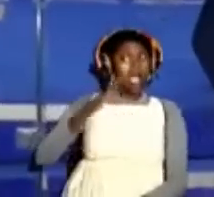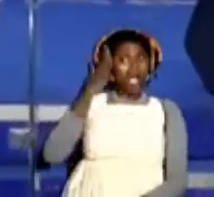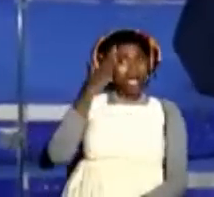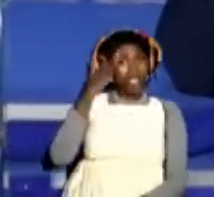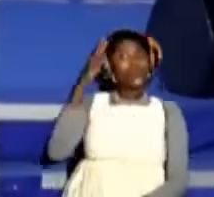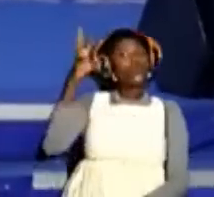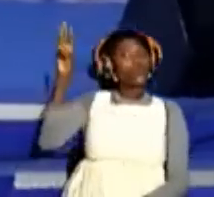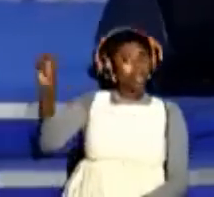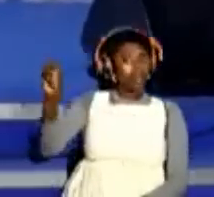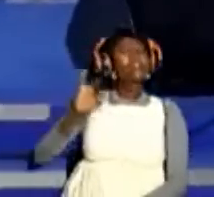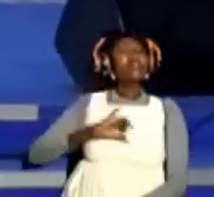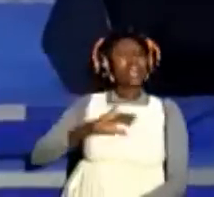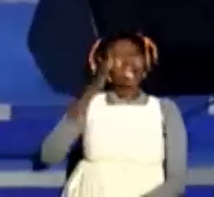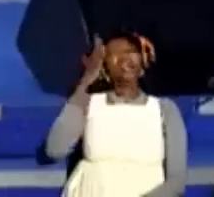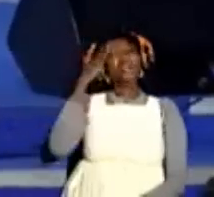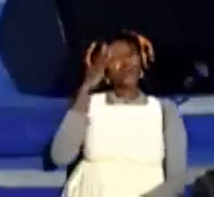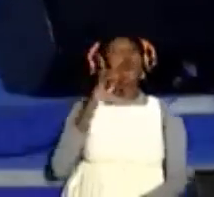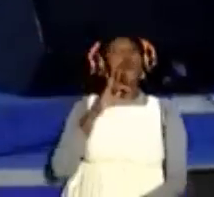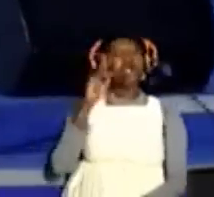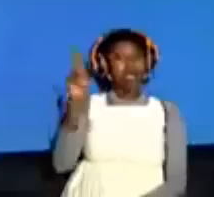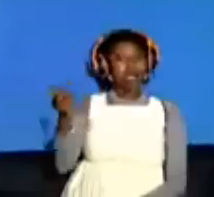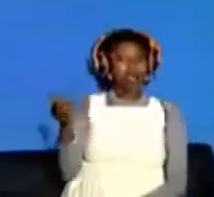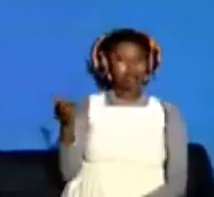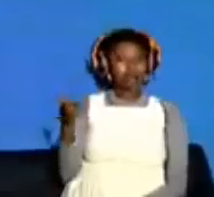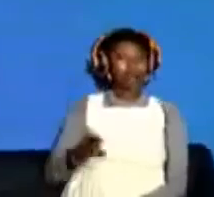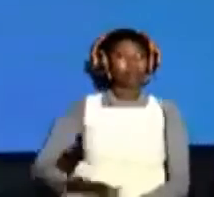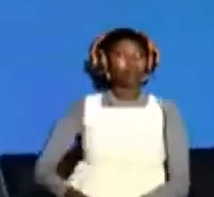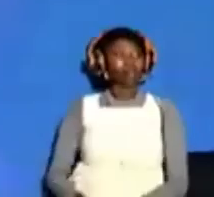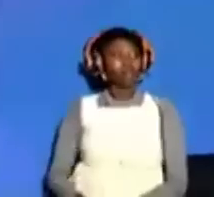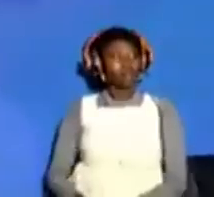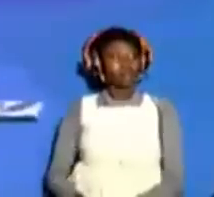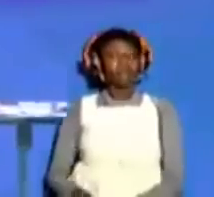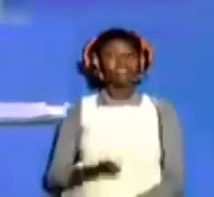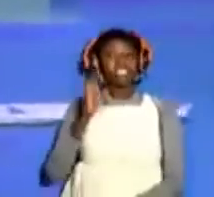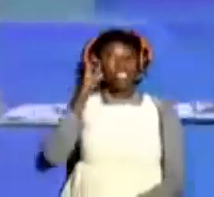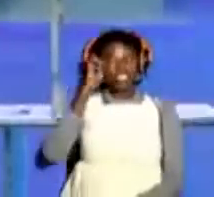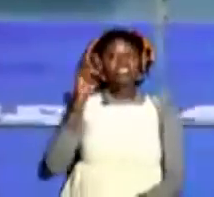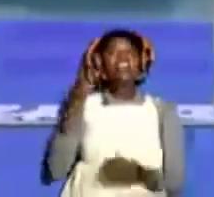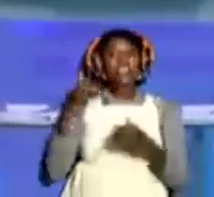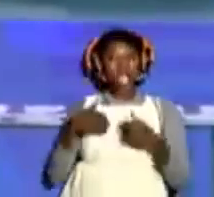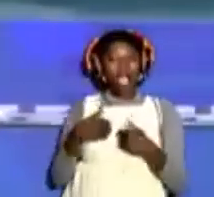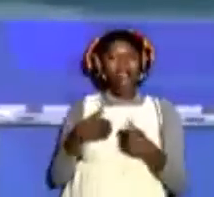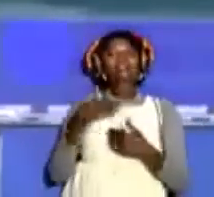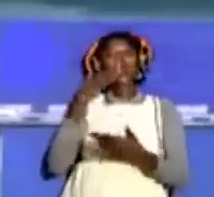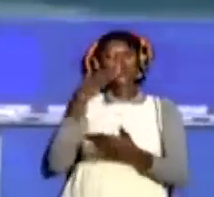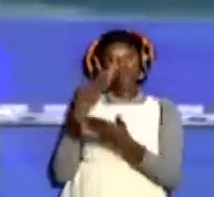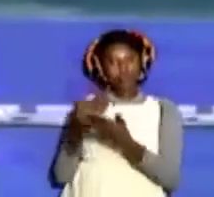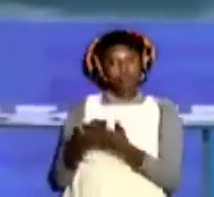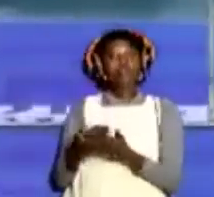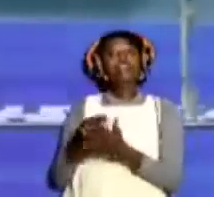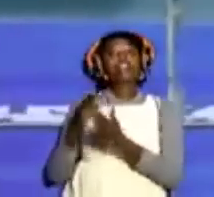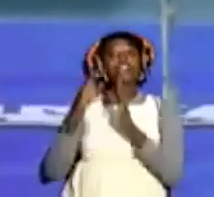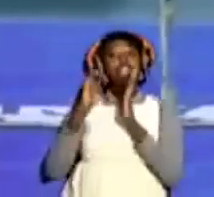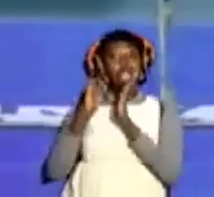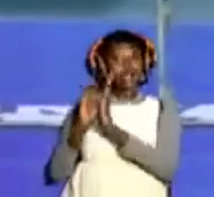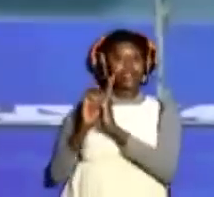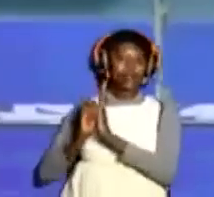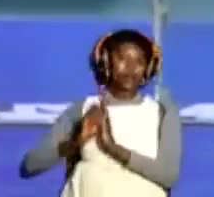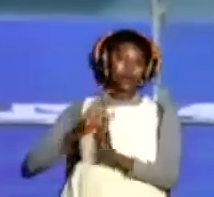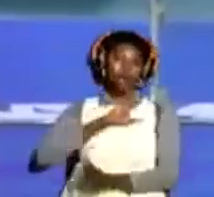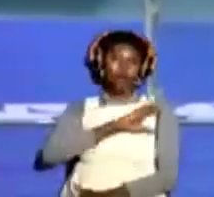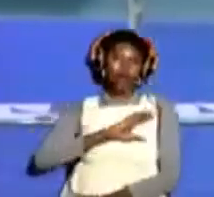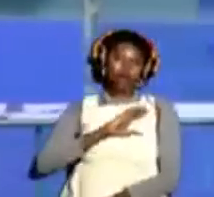this year. I knew him that year. I knew him that year. He has remained consistent. He has not